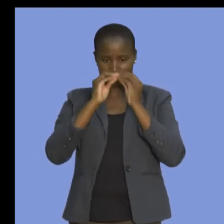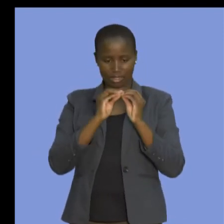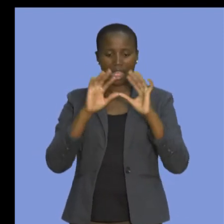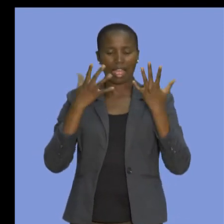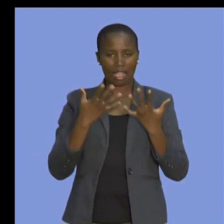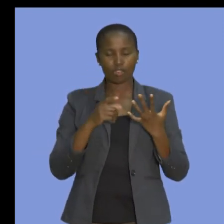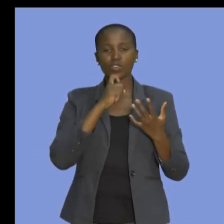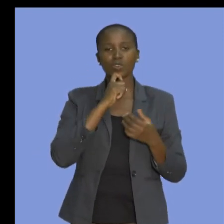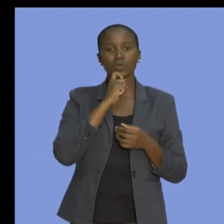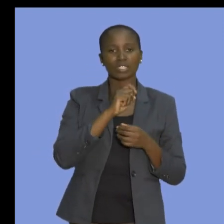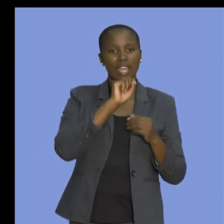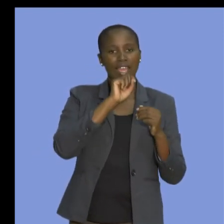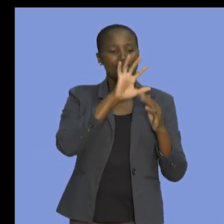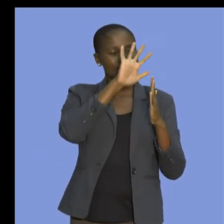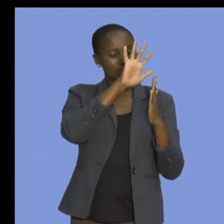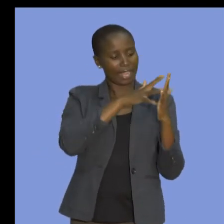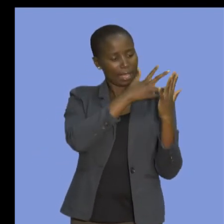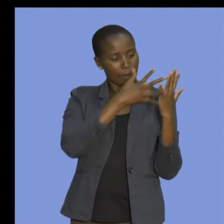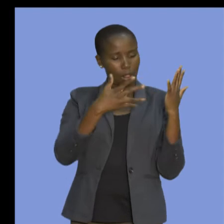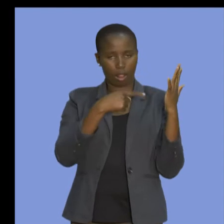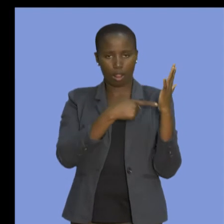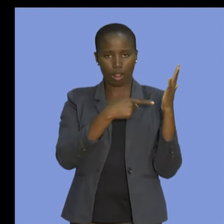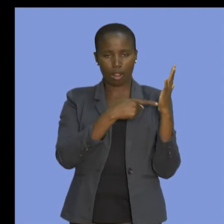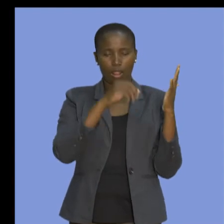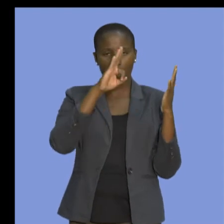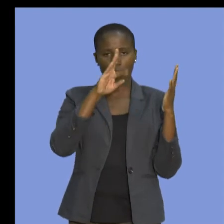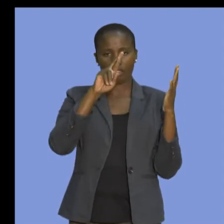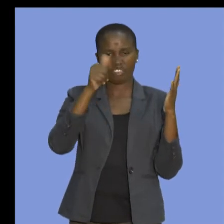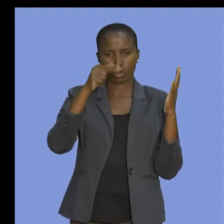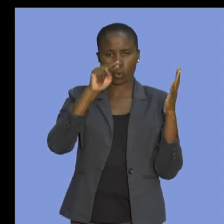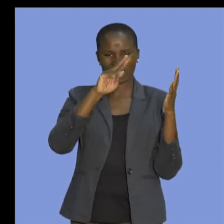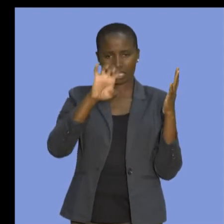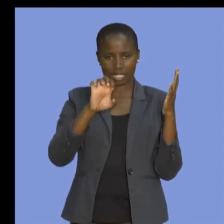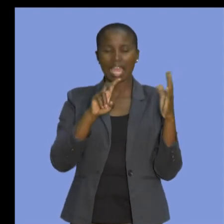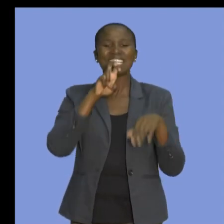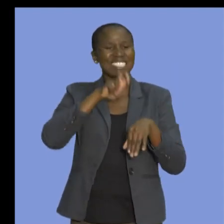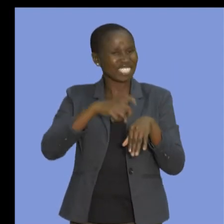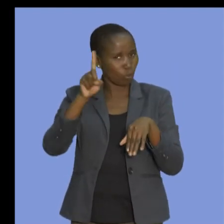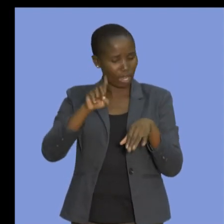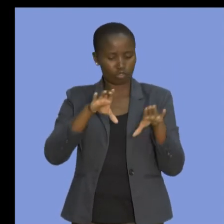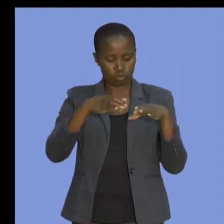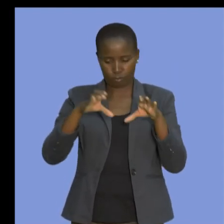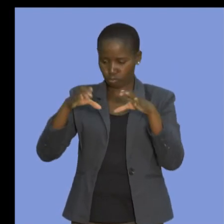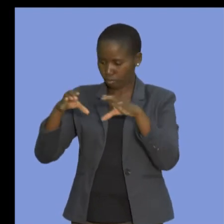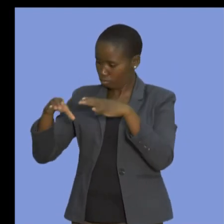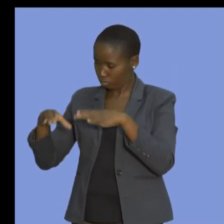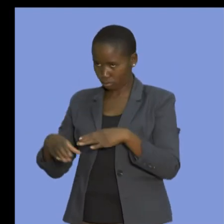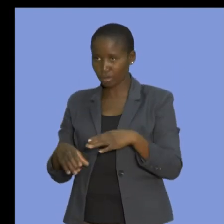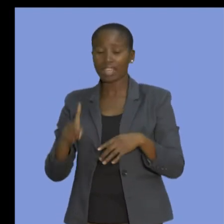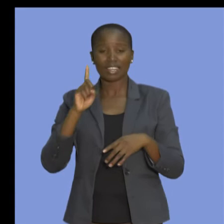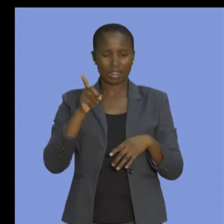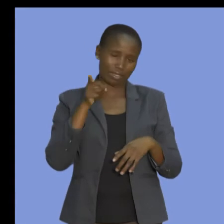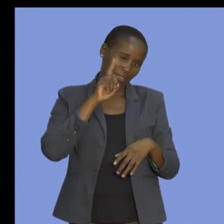I need groups. So how are we grouping this? The runs between 0 and 19, runs between 20